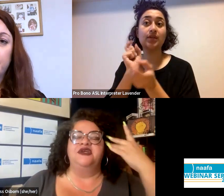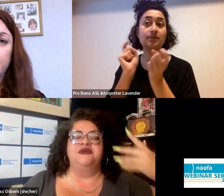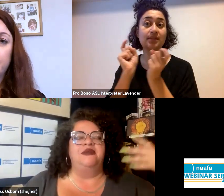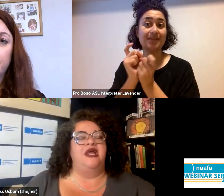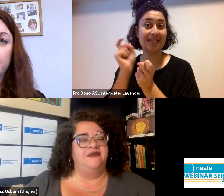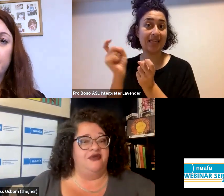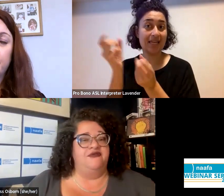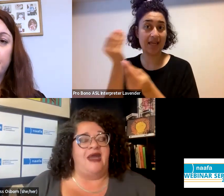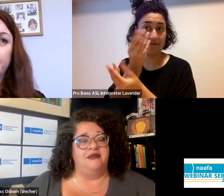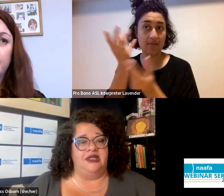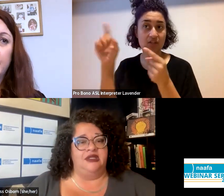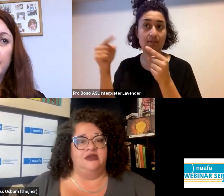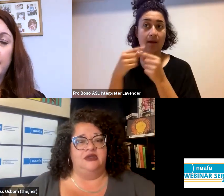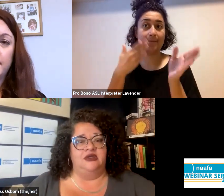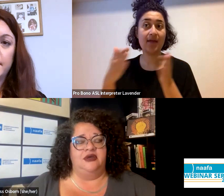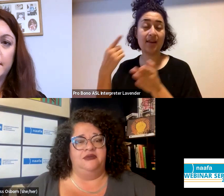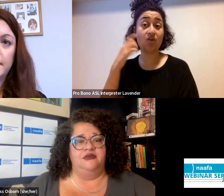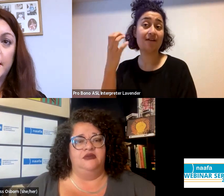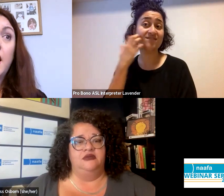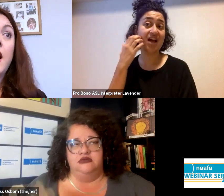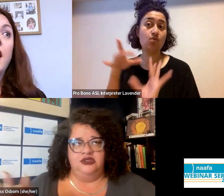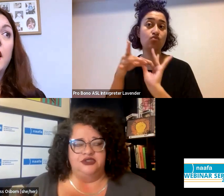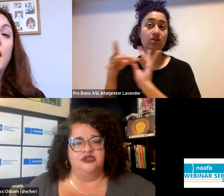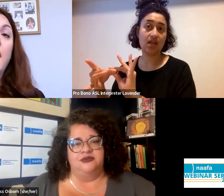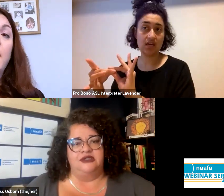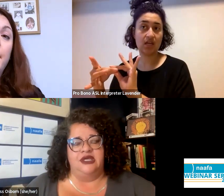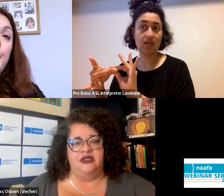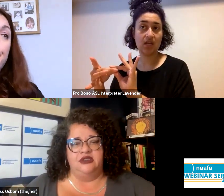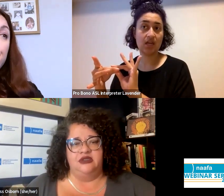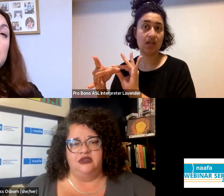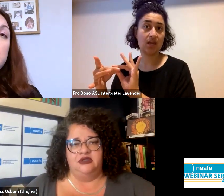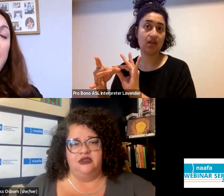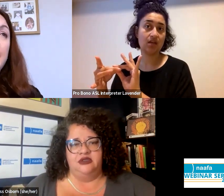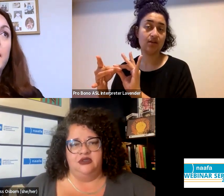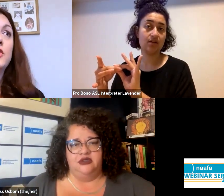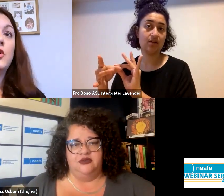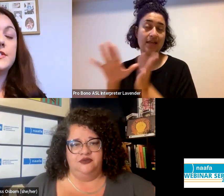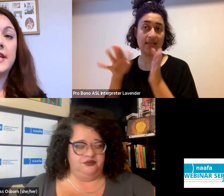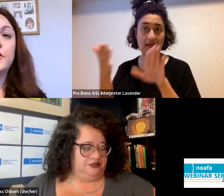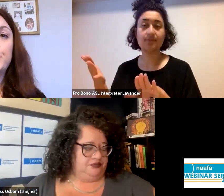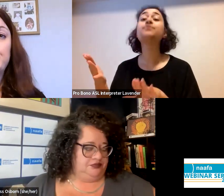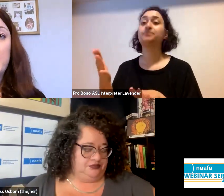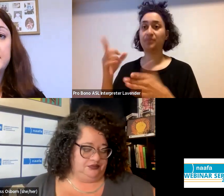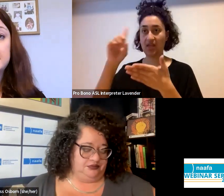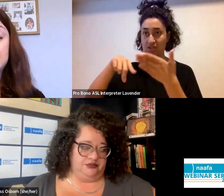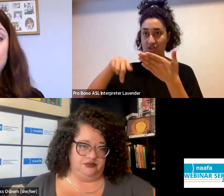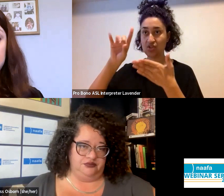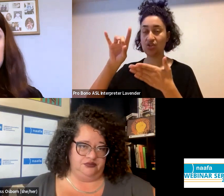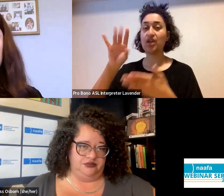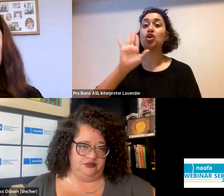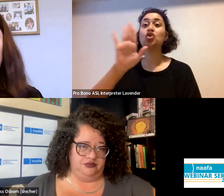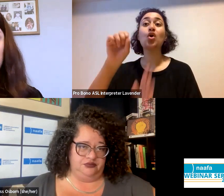needing information about planning for FAT-related concerns around death? Check out your state or your